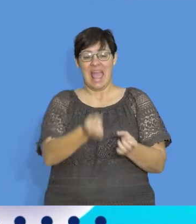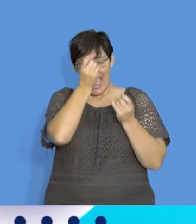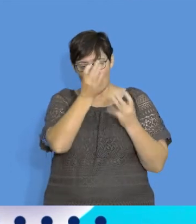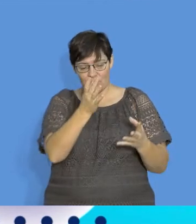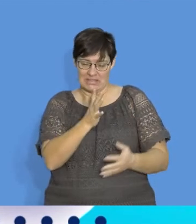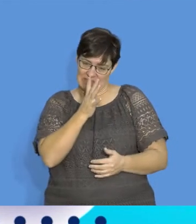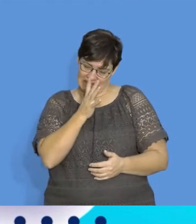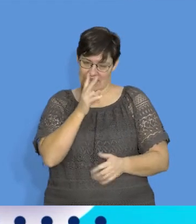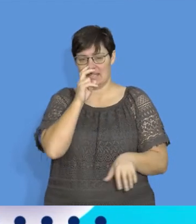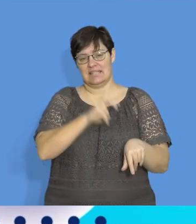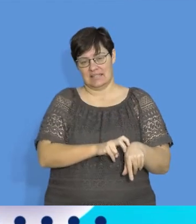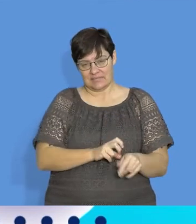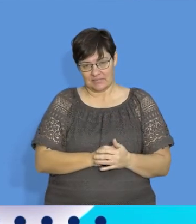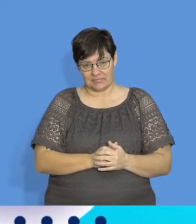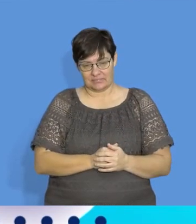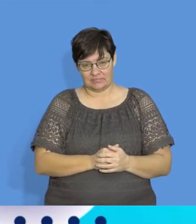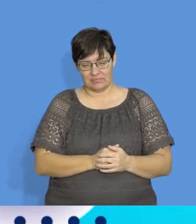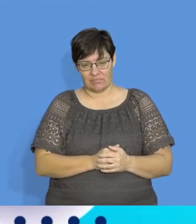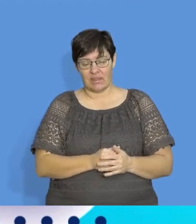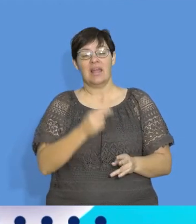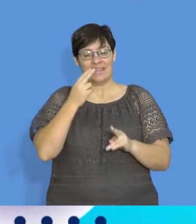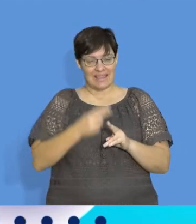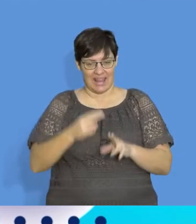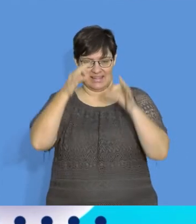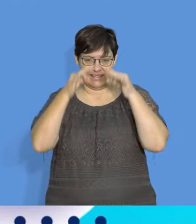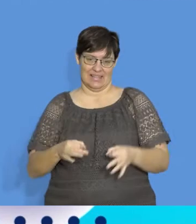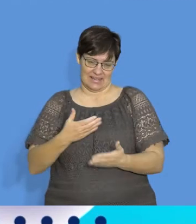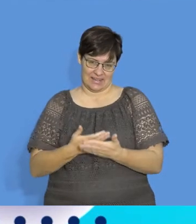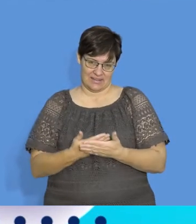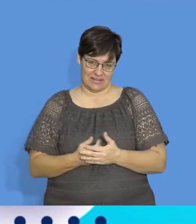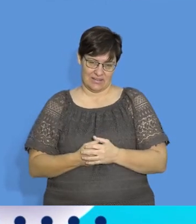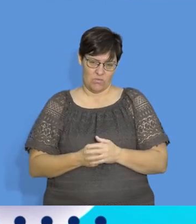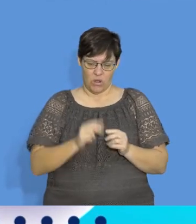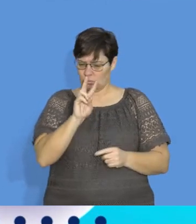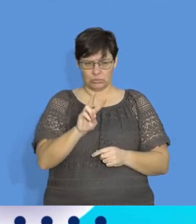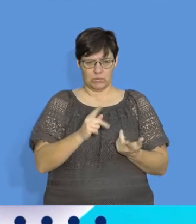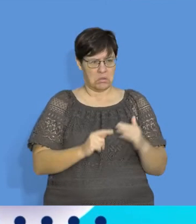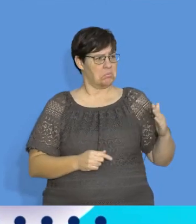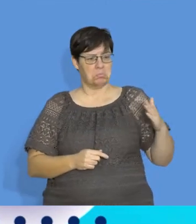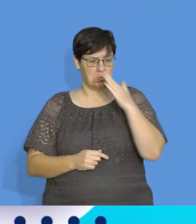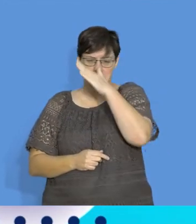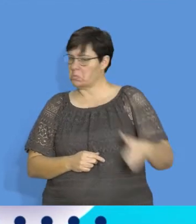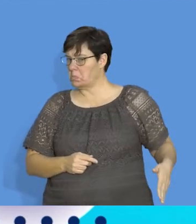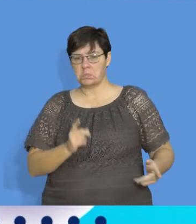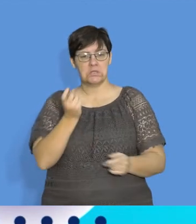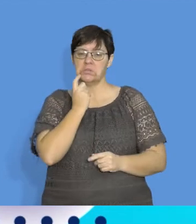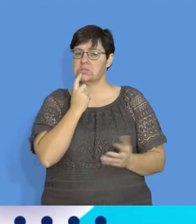large data before you make a conclusion. Because with 2 points, I can draw a straight line.